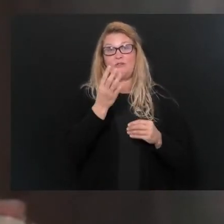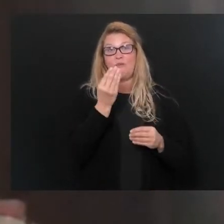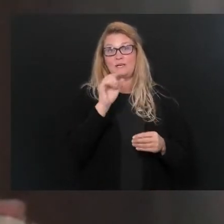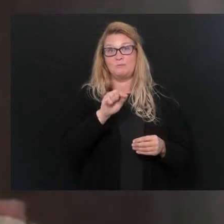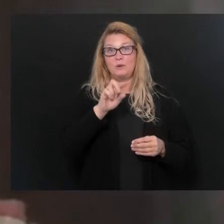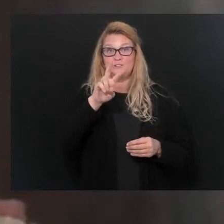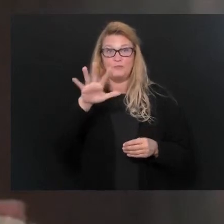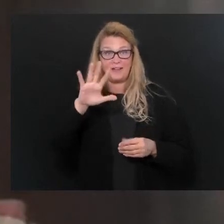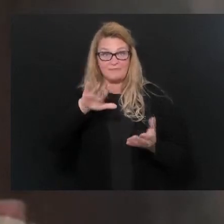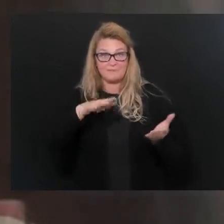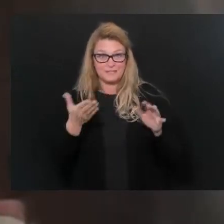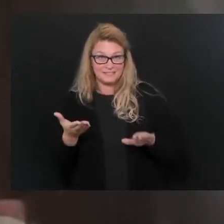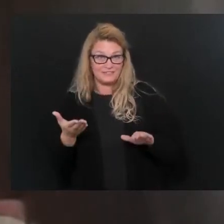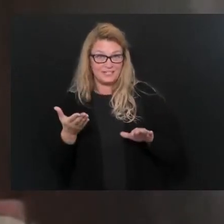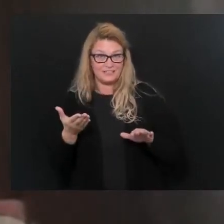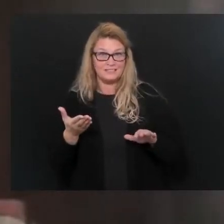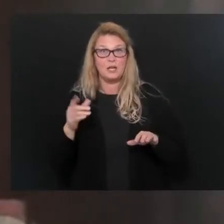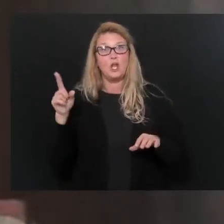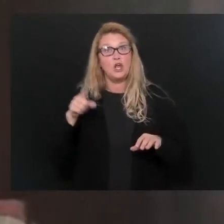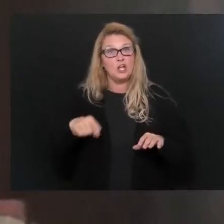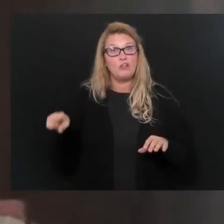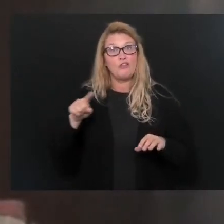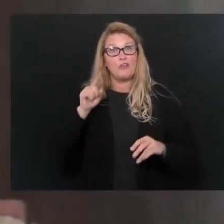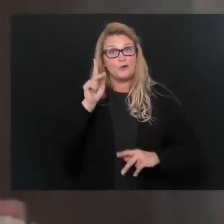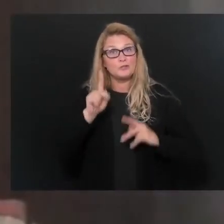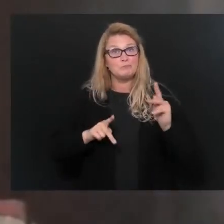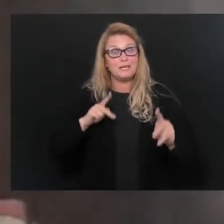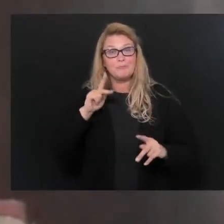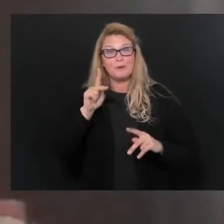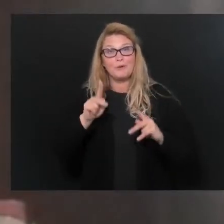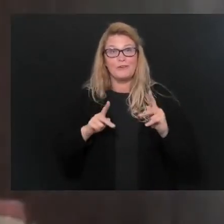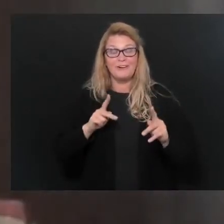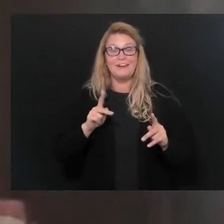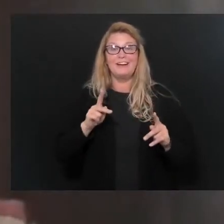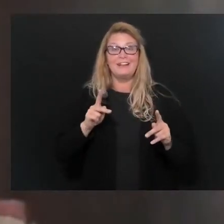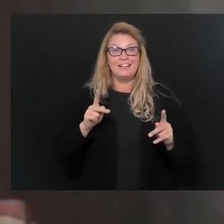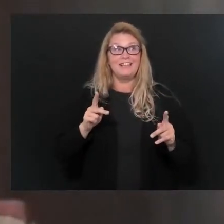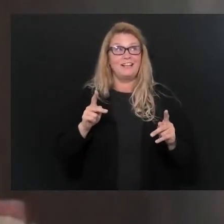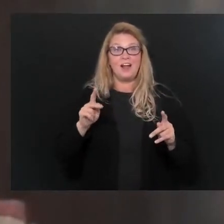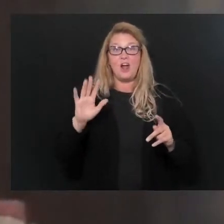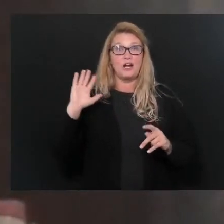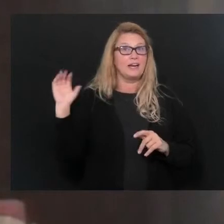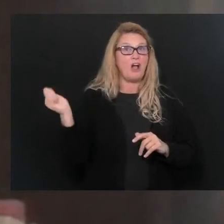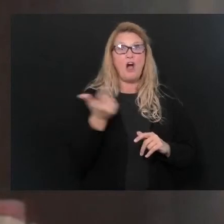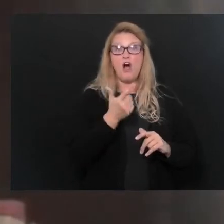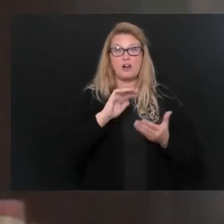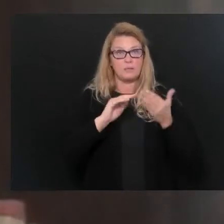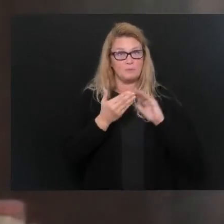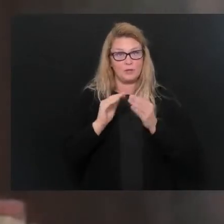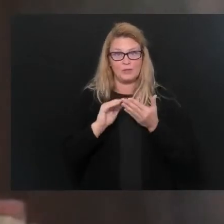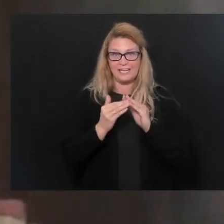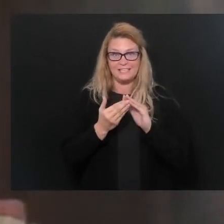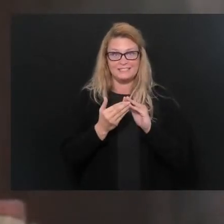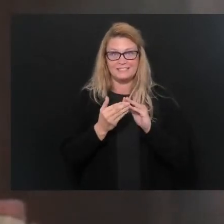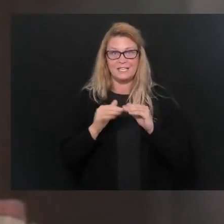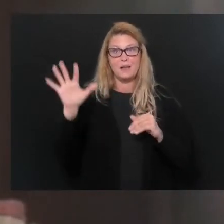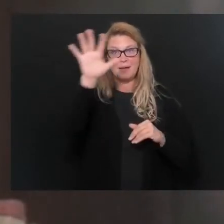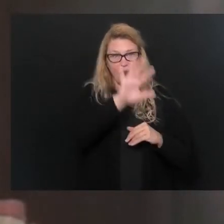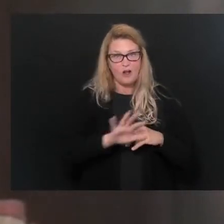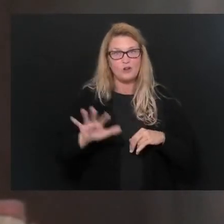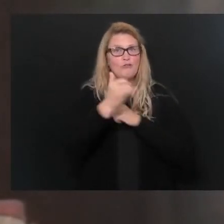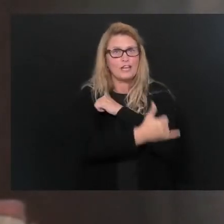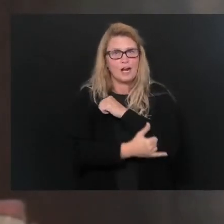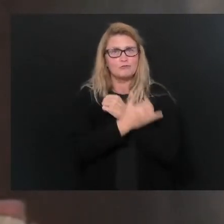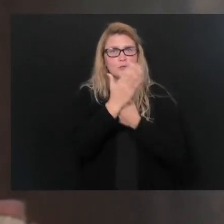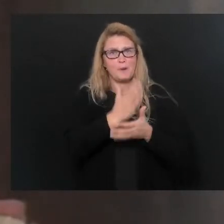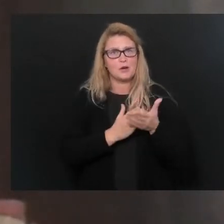of our deaths. And these people are in every community and every part of West Virginia, not just in the cities, but in the rural parts.